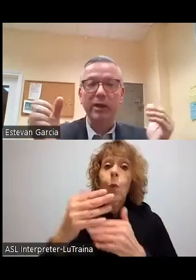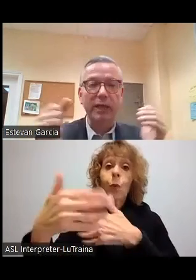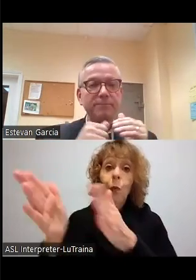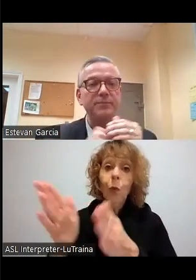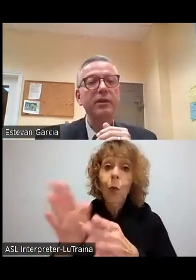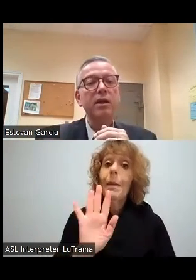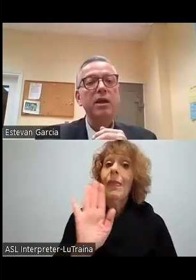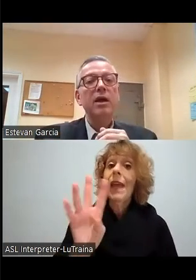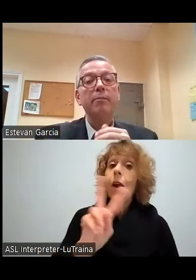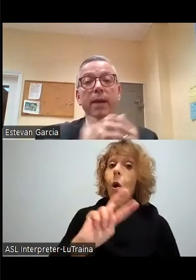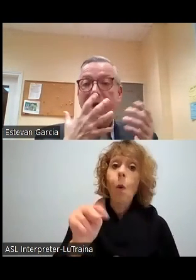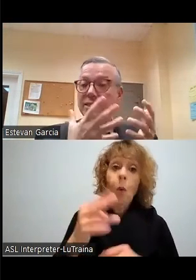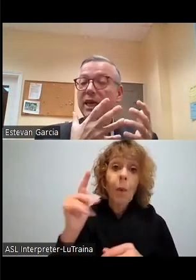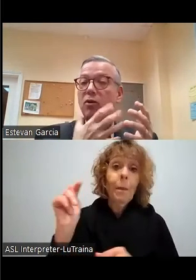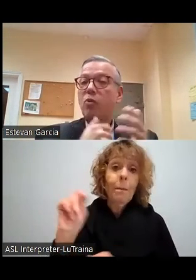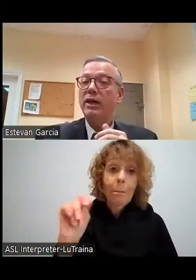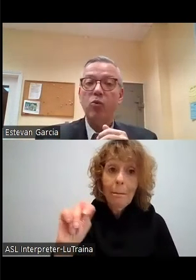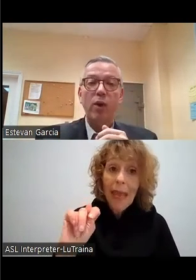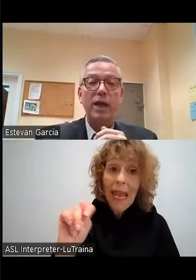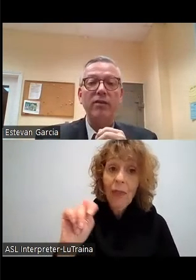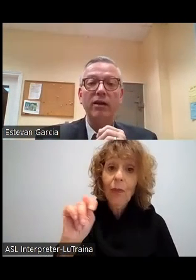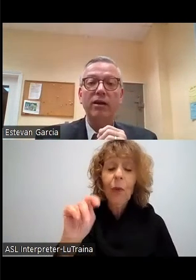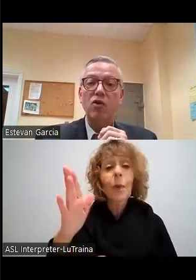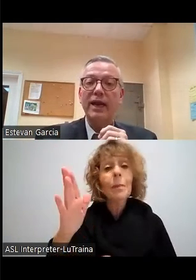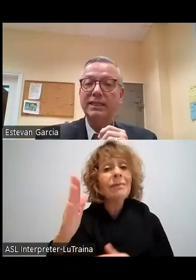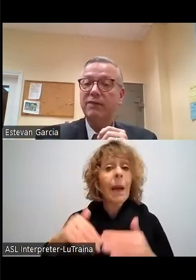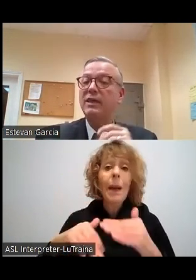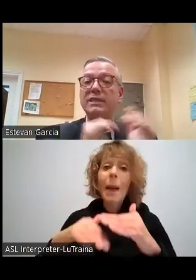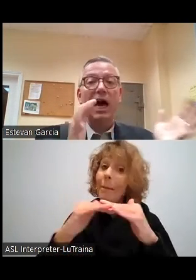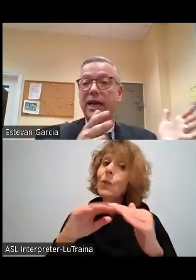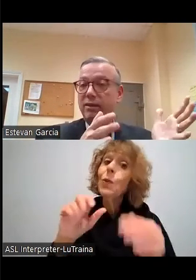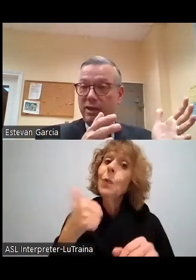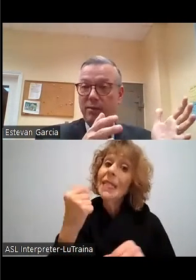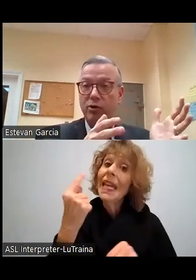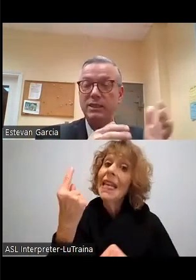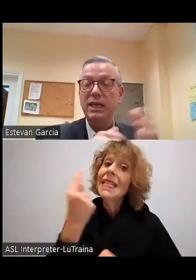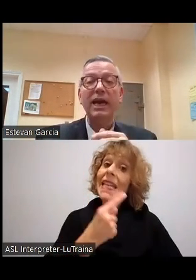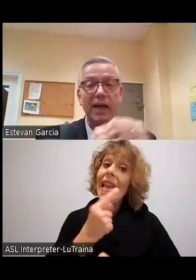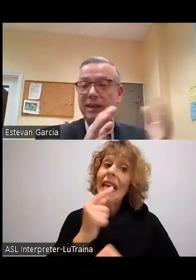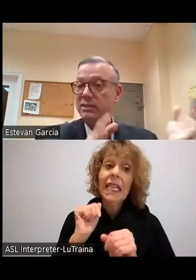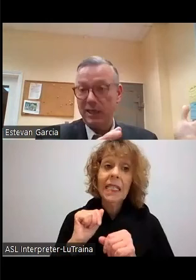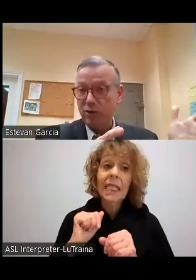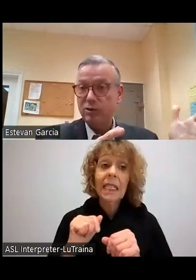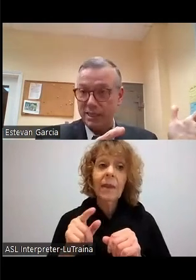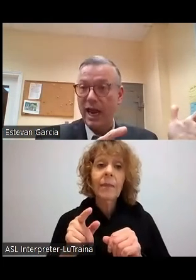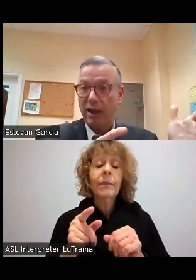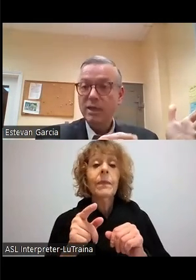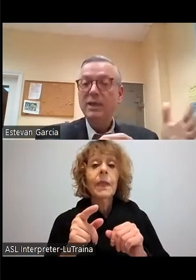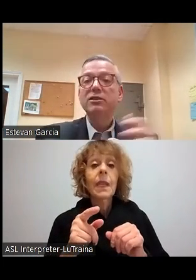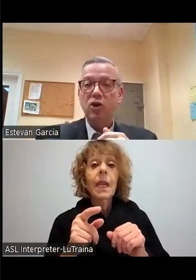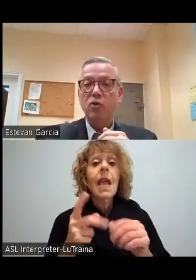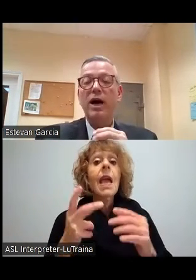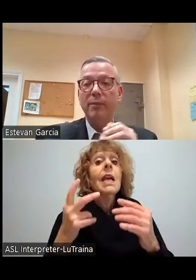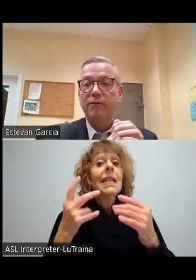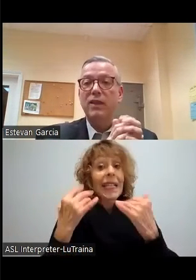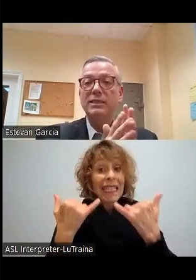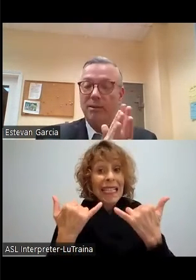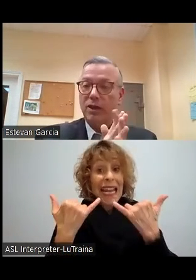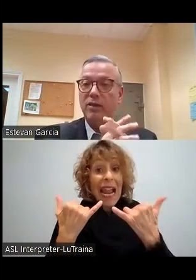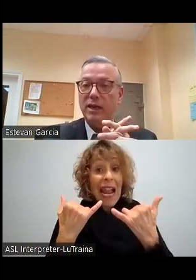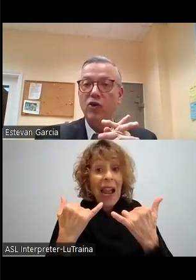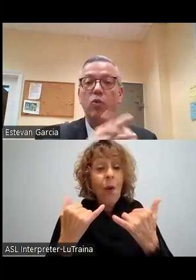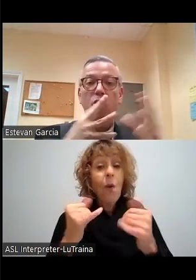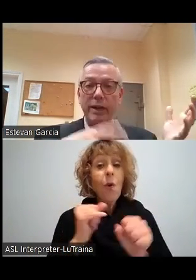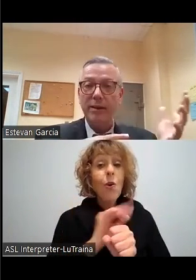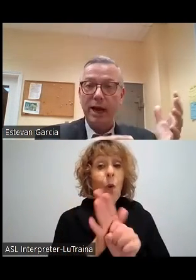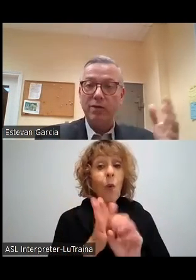10-day period. Masking when the COVID activity is high in the community, and that still includes today. So if that's